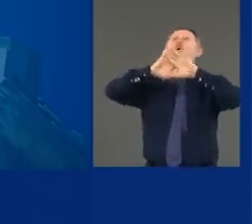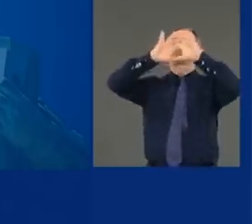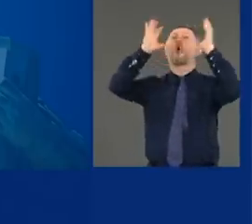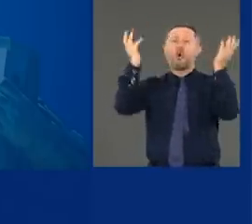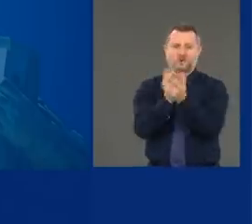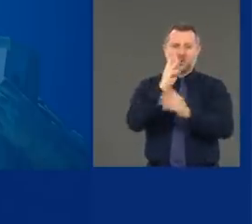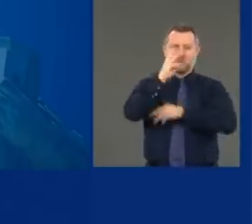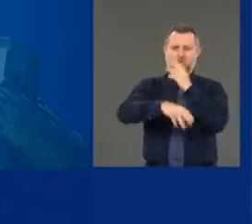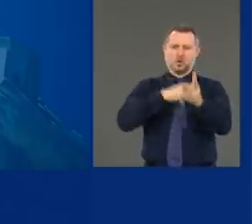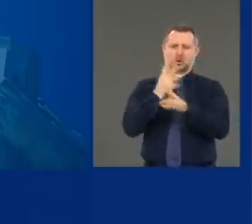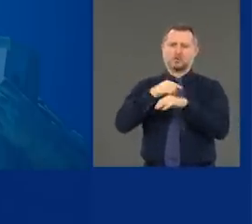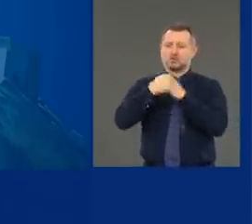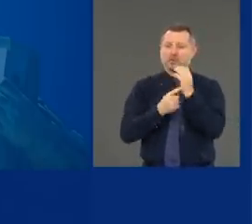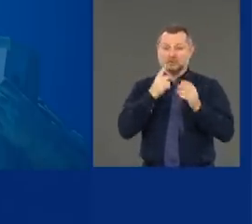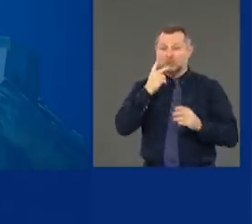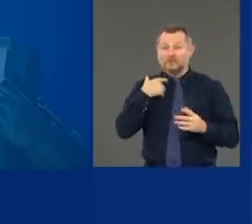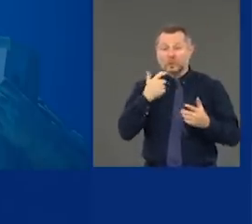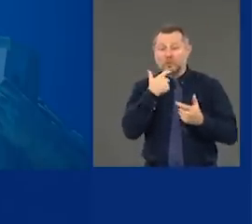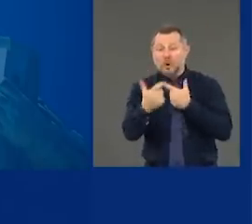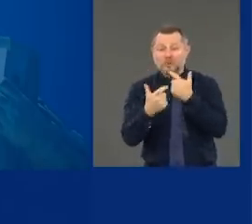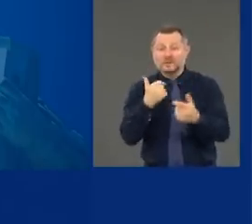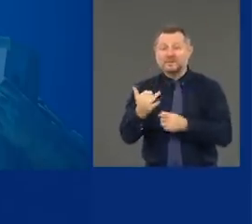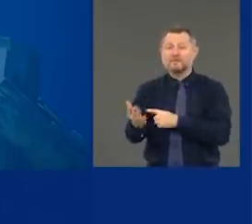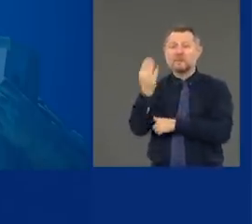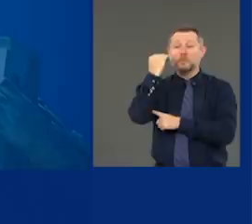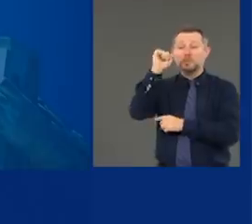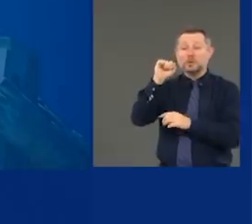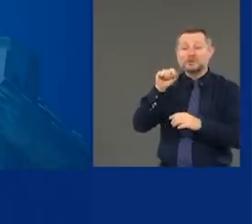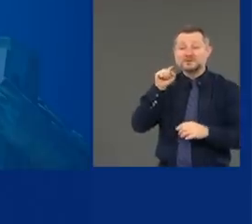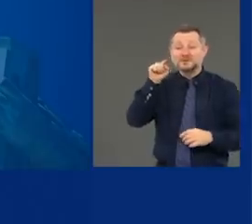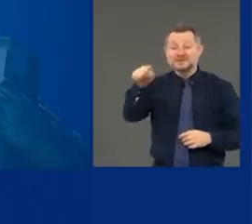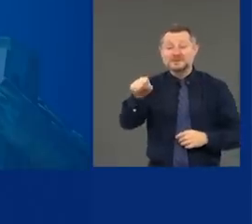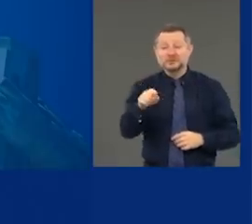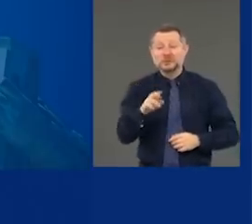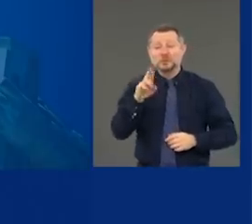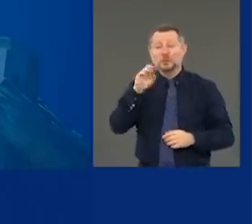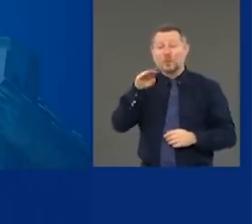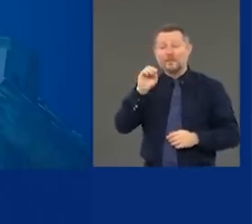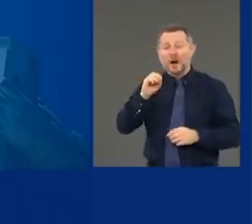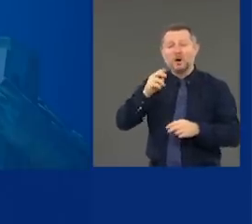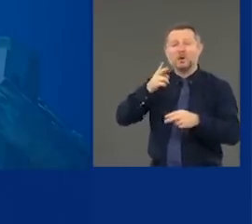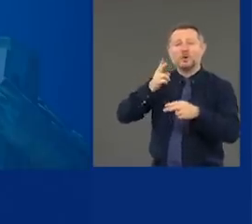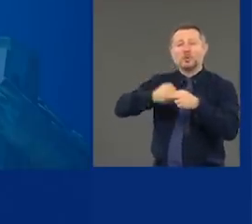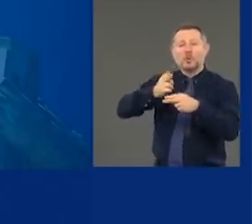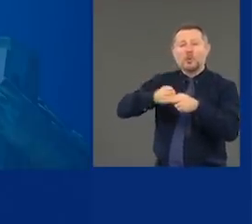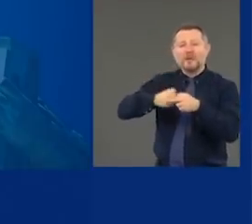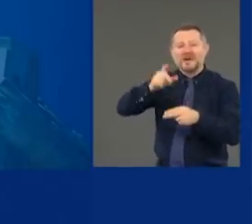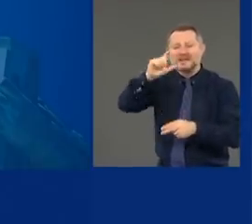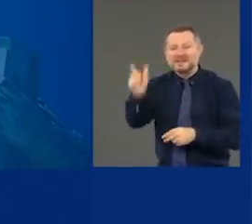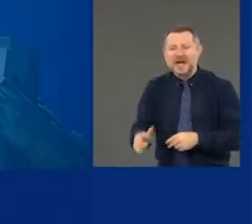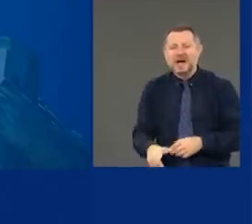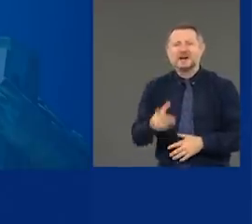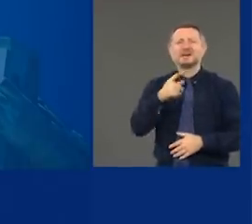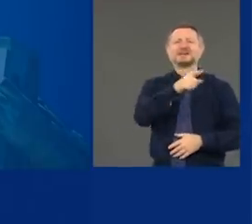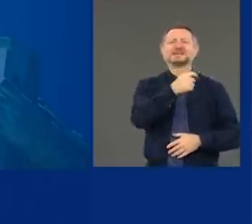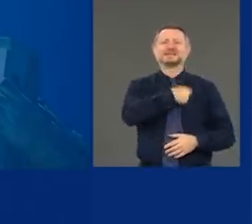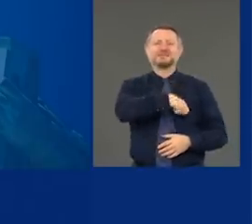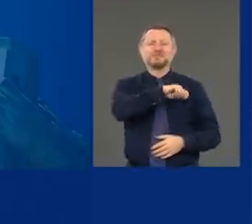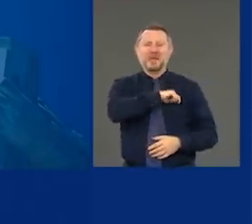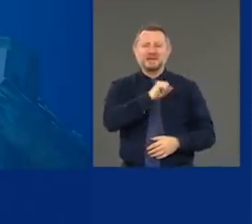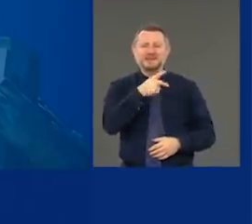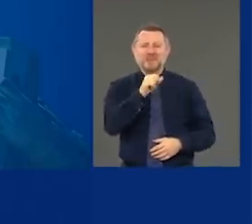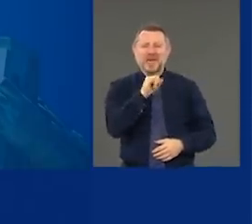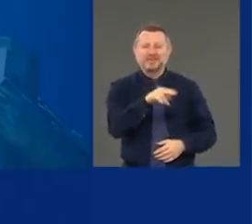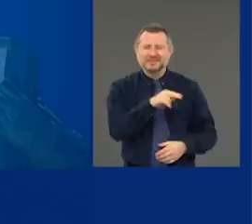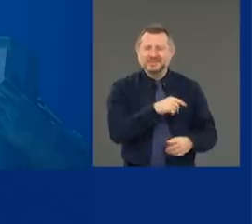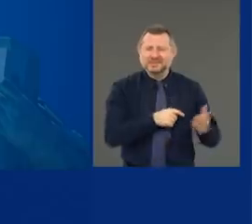amazing. I was watching this morning protests in Rome, protests in Spain. It's all across the globe. And